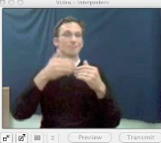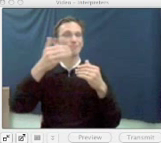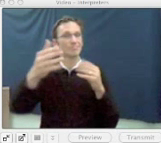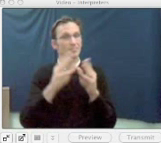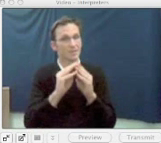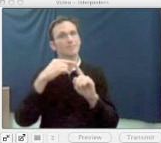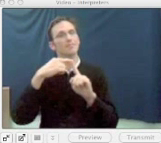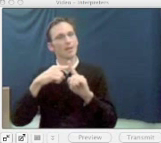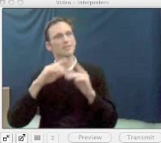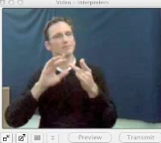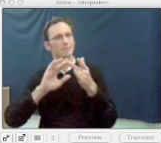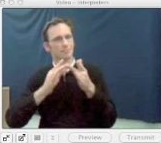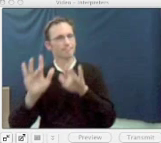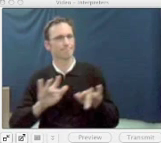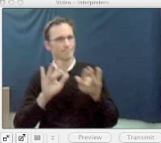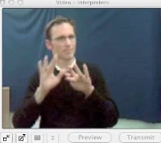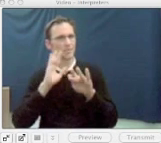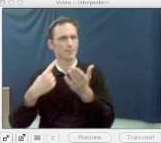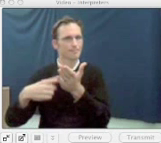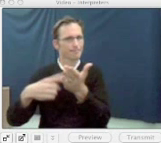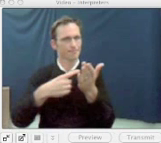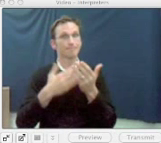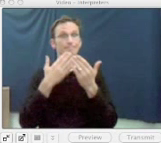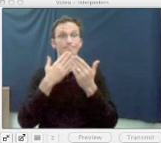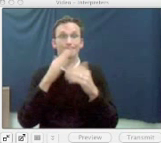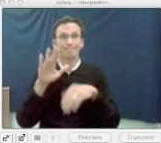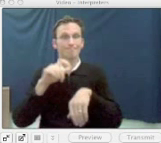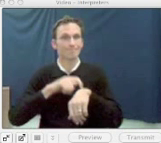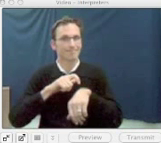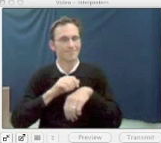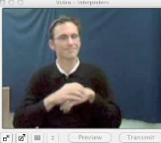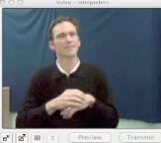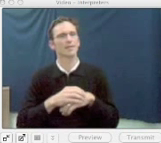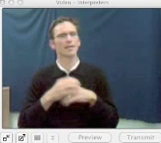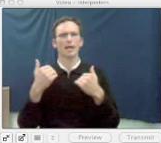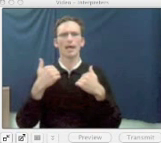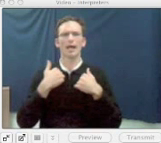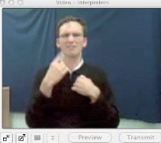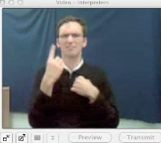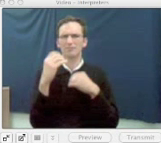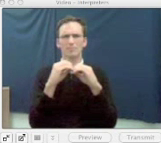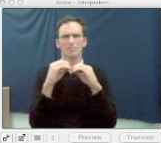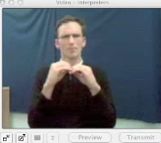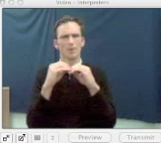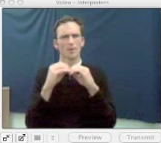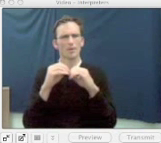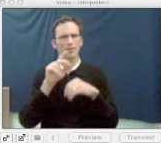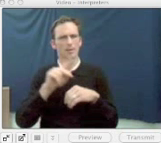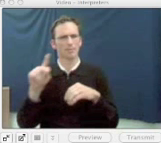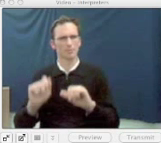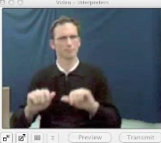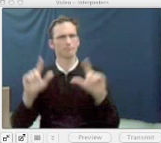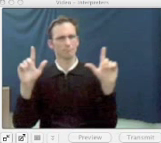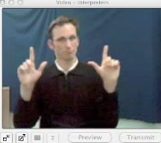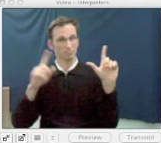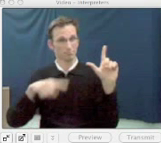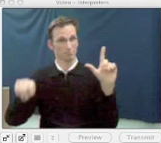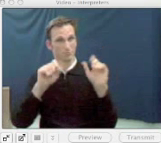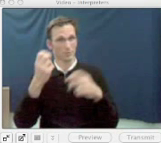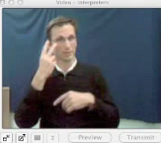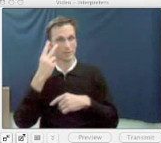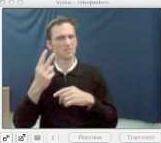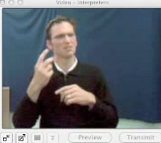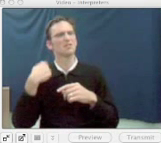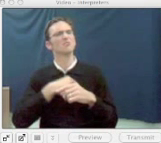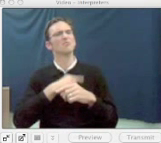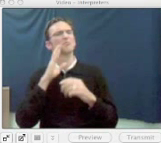for your time. It looks like we're in good shape. There is a last slide. I don't know if that's available to you here or not. It is. We're going to actually talk